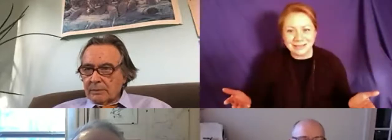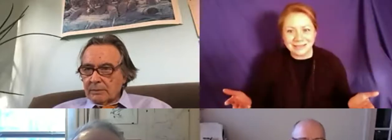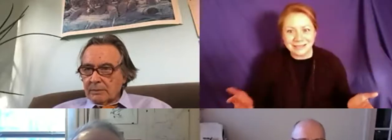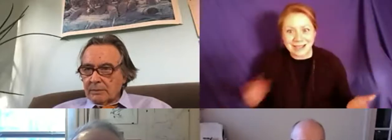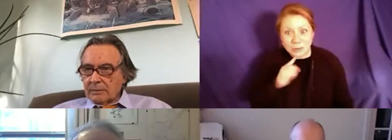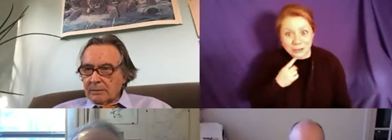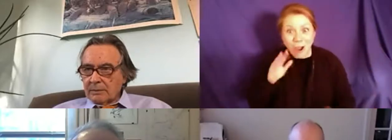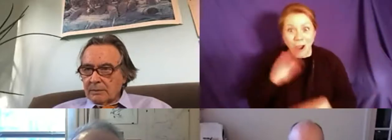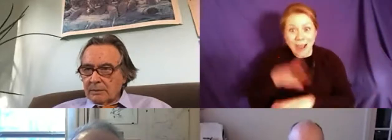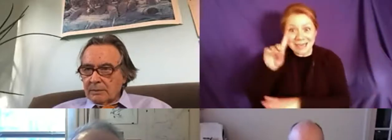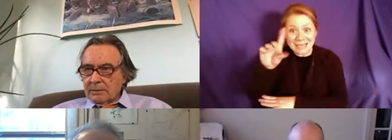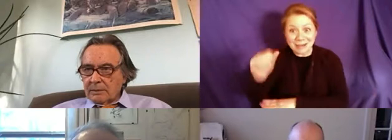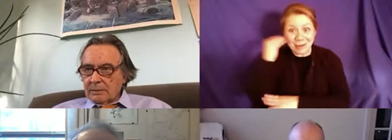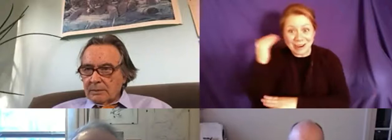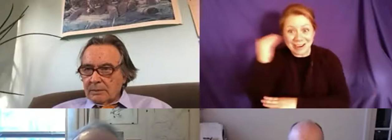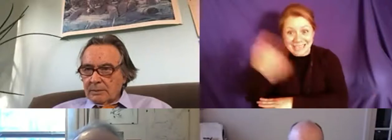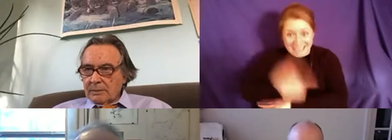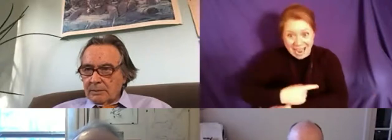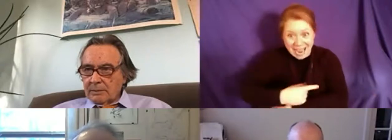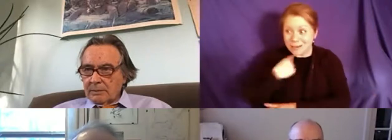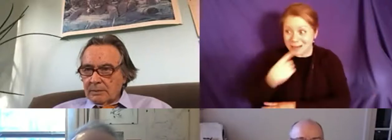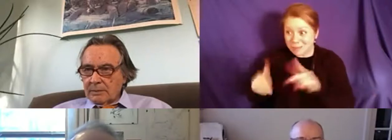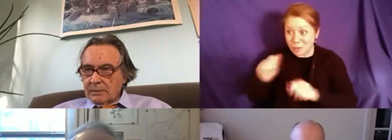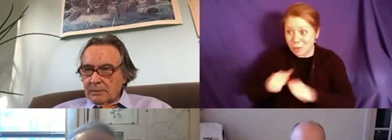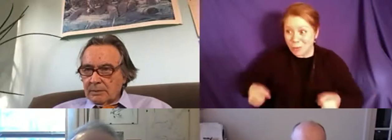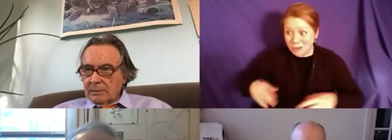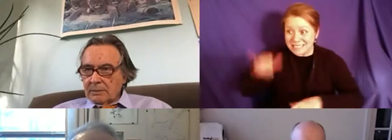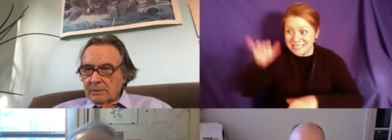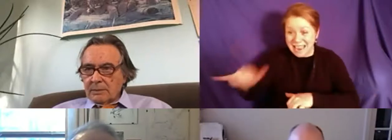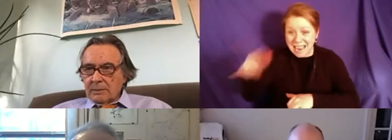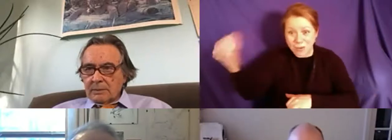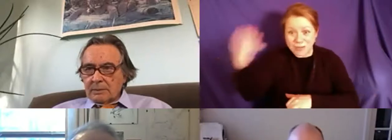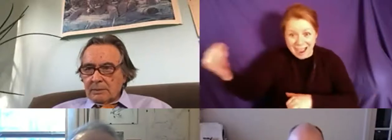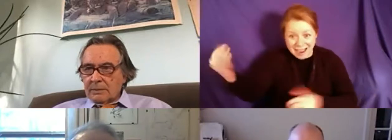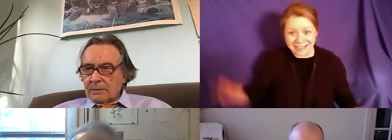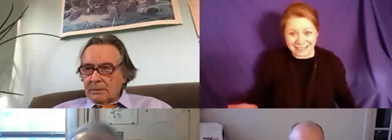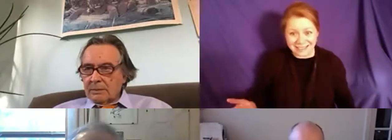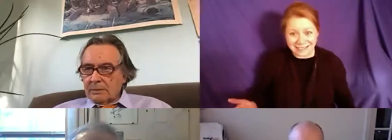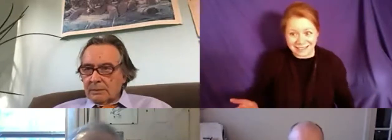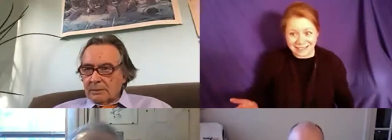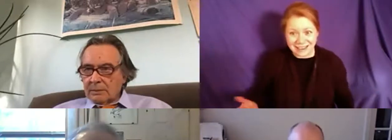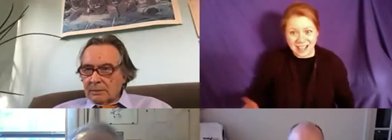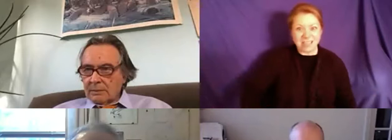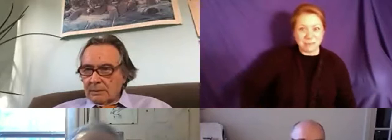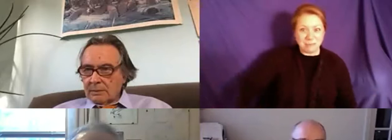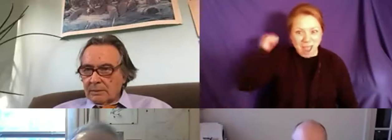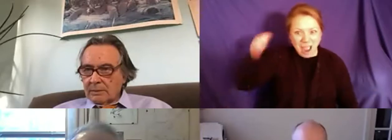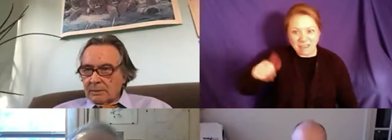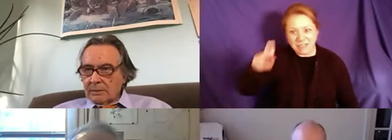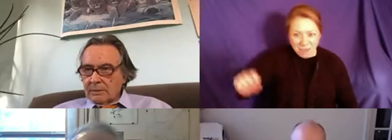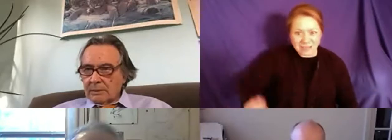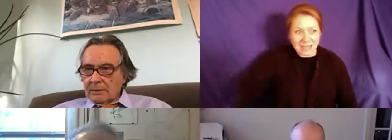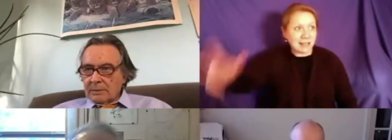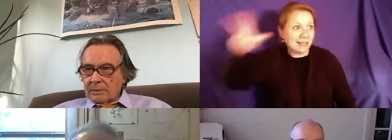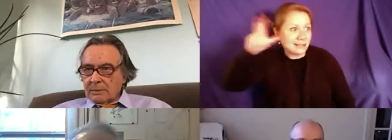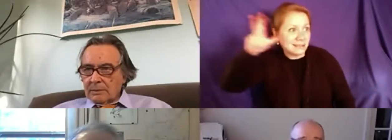on Disability Awareness Day, and we're telling people with chairs that they have to sit outside at the back of the bus and listen